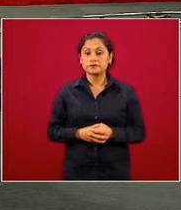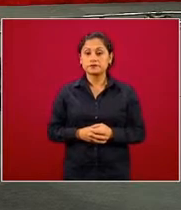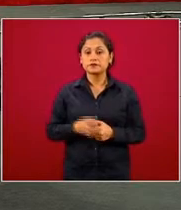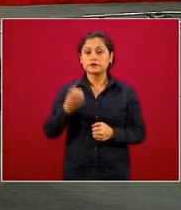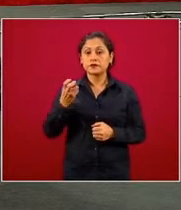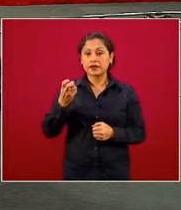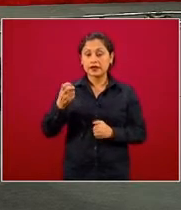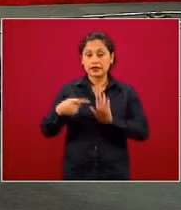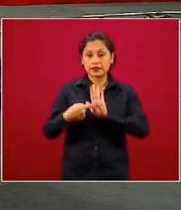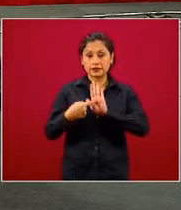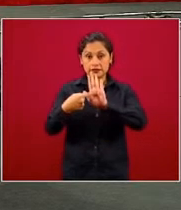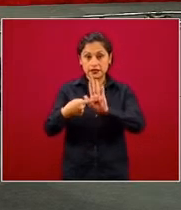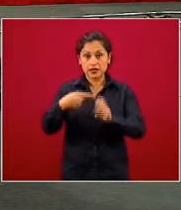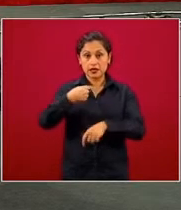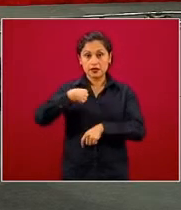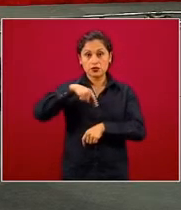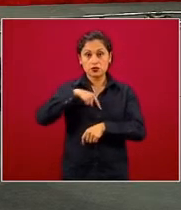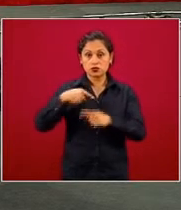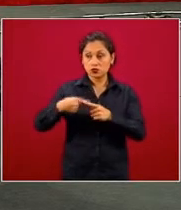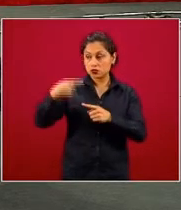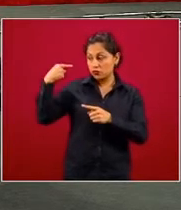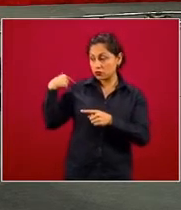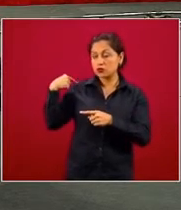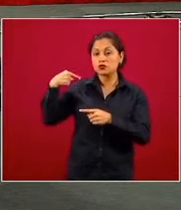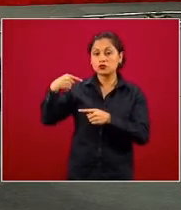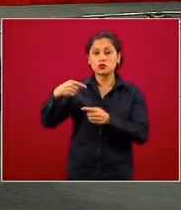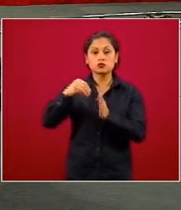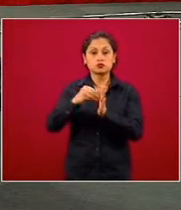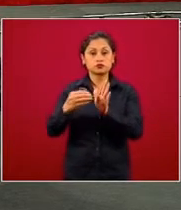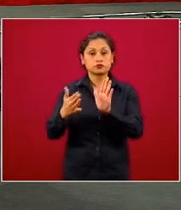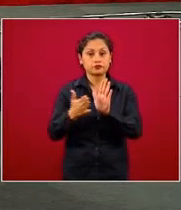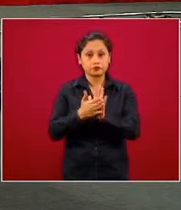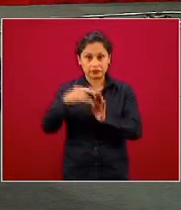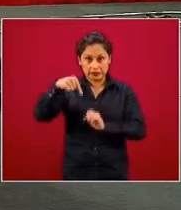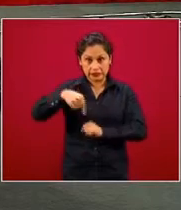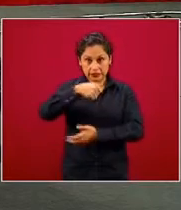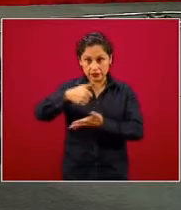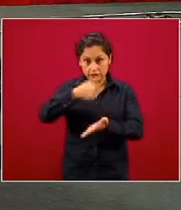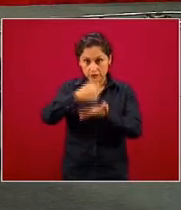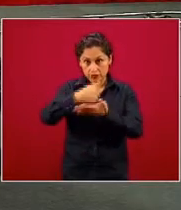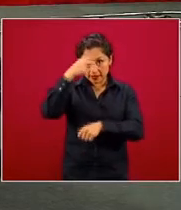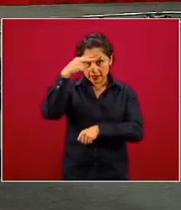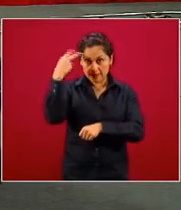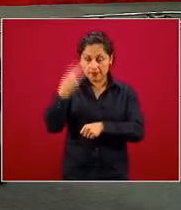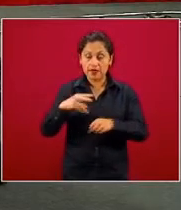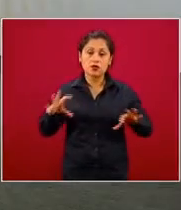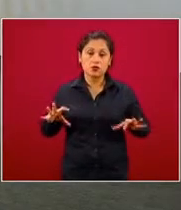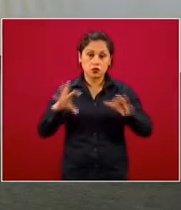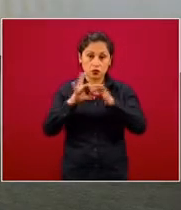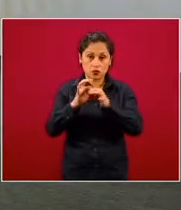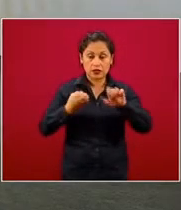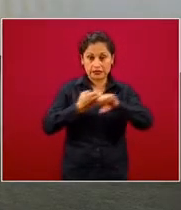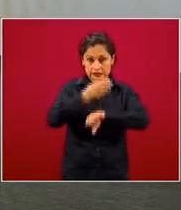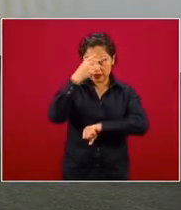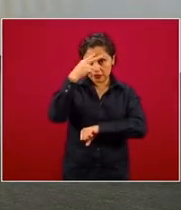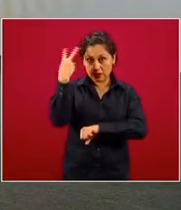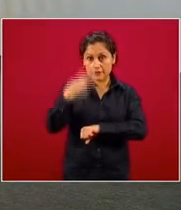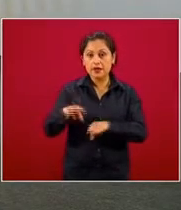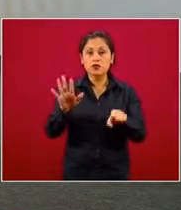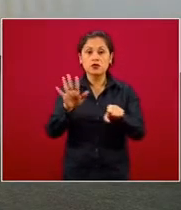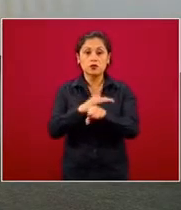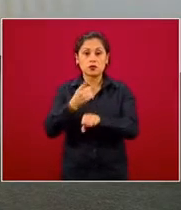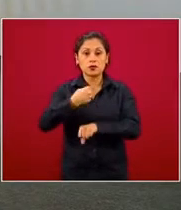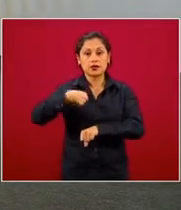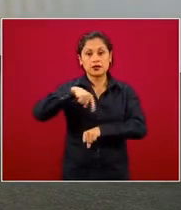This is what we've been working on in Mexico City, and we've been coordinating with the state of Mexico, where